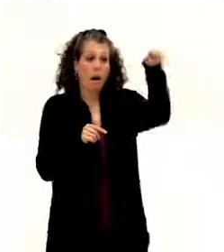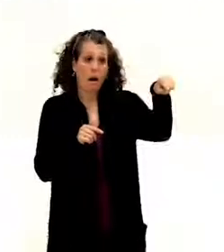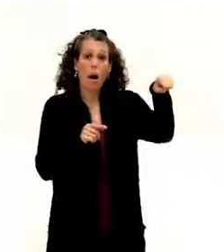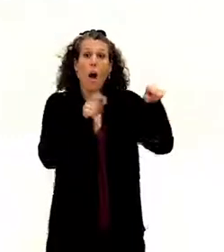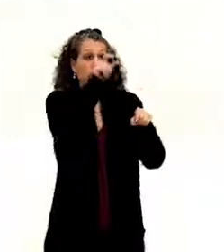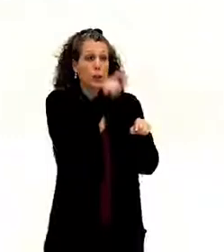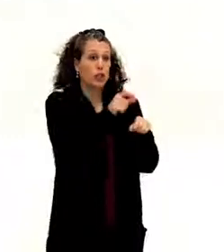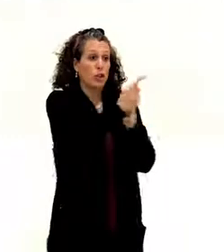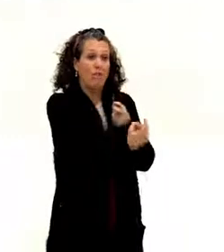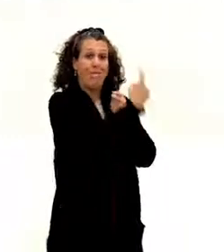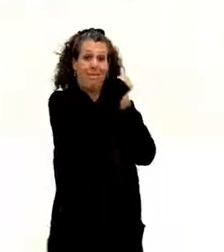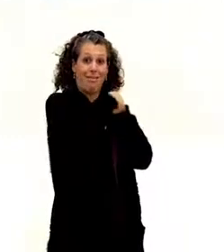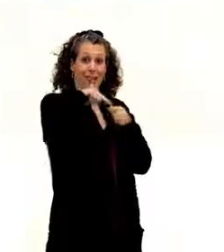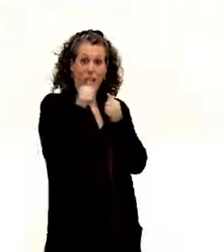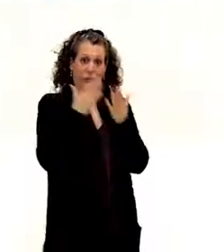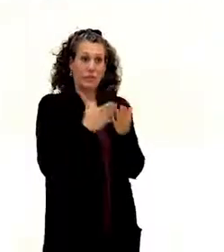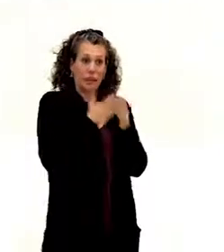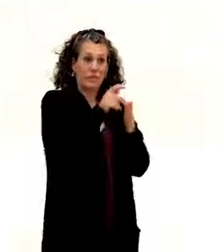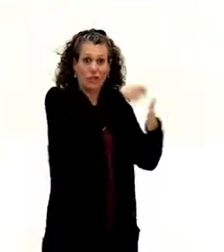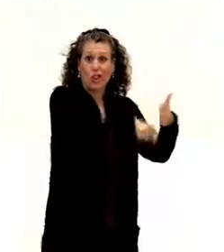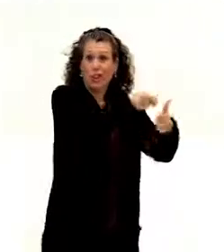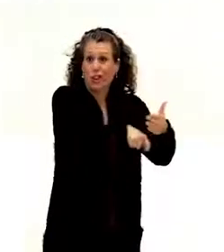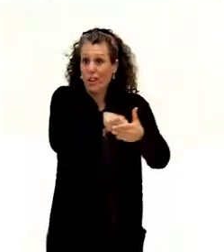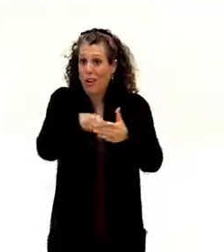also concept of profitability of the operator.